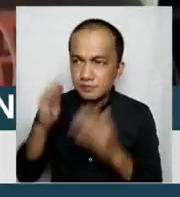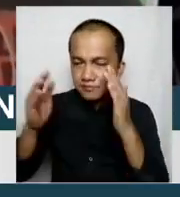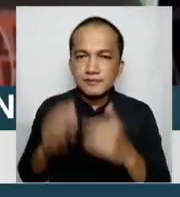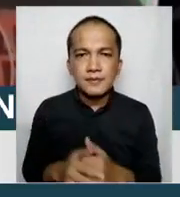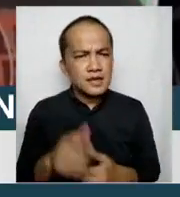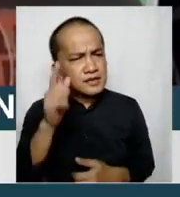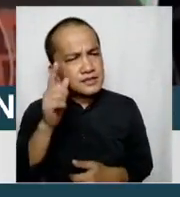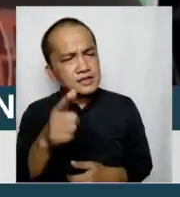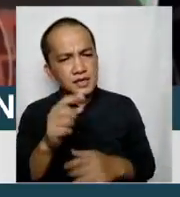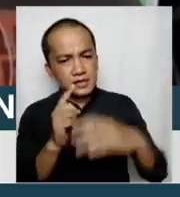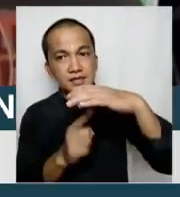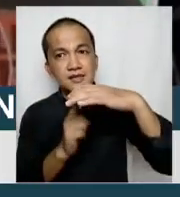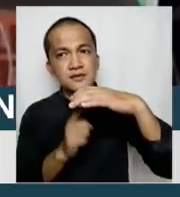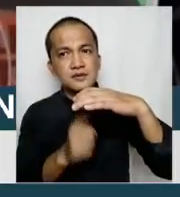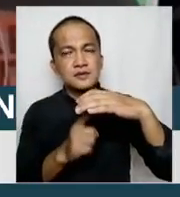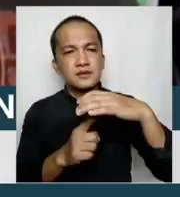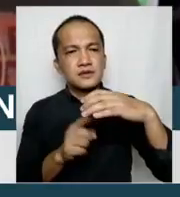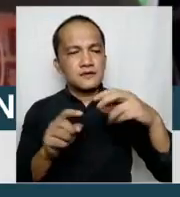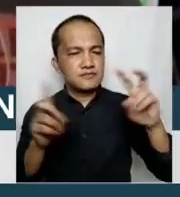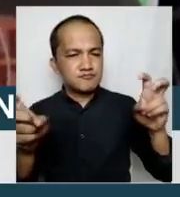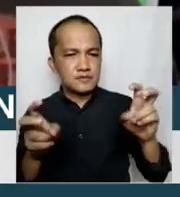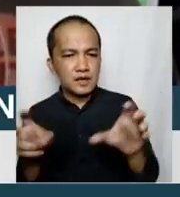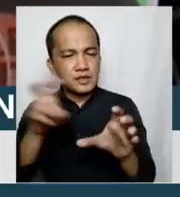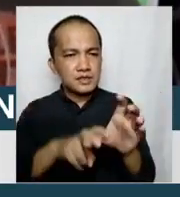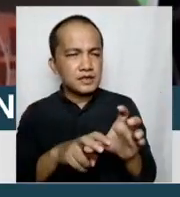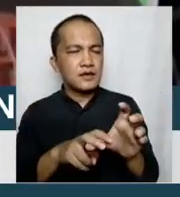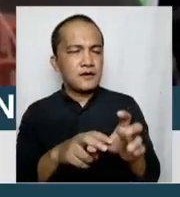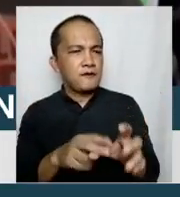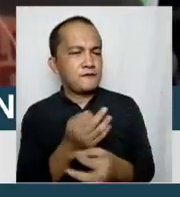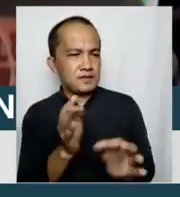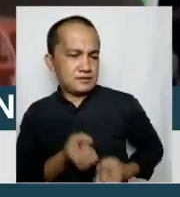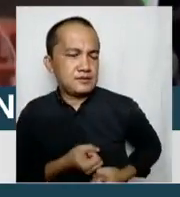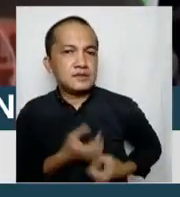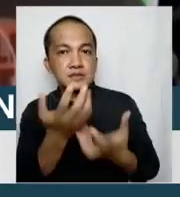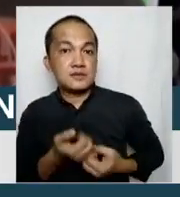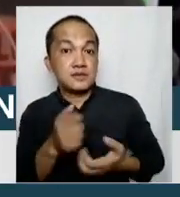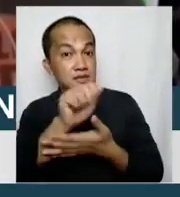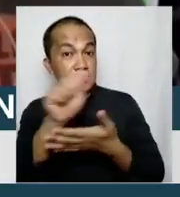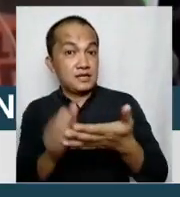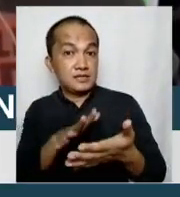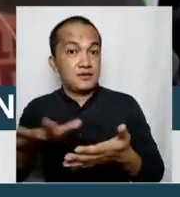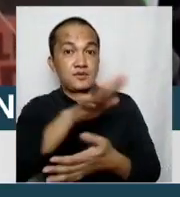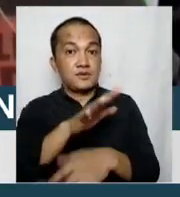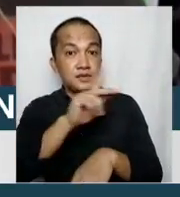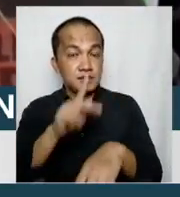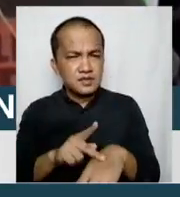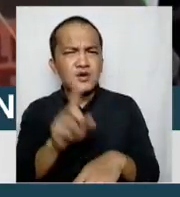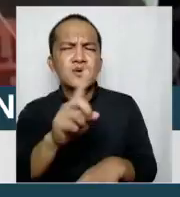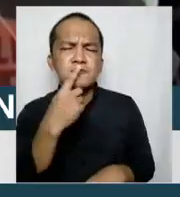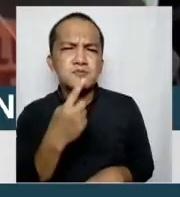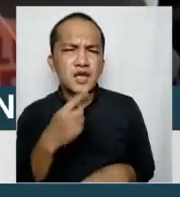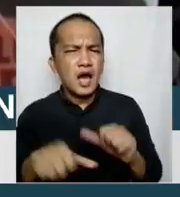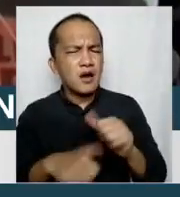ABS-CBN is a vehicle of free speech and expression, especially for artists nationwide. What can you say about the shutdown